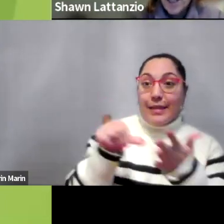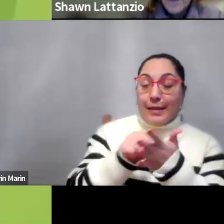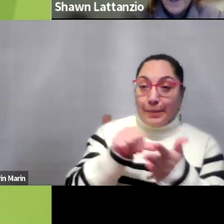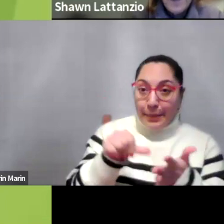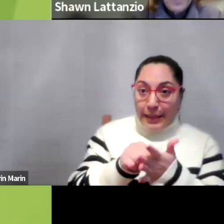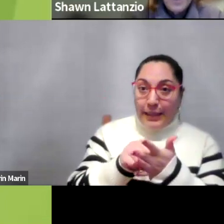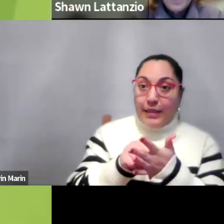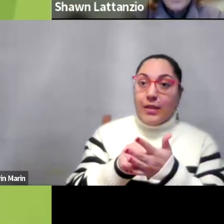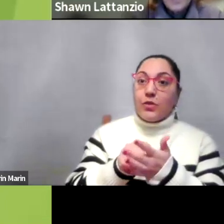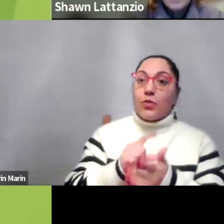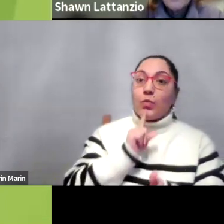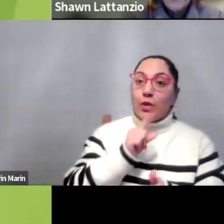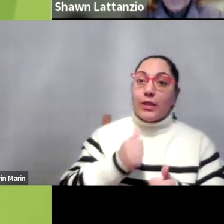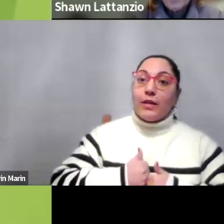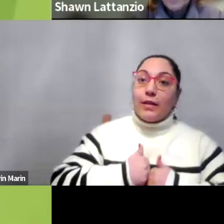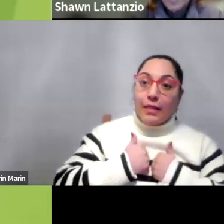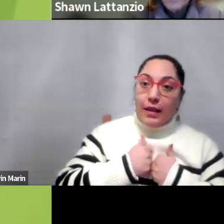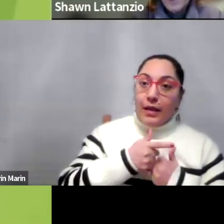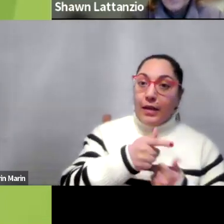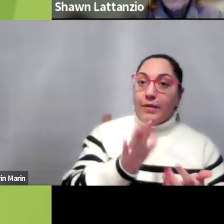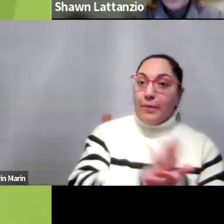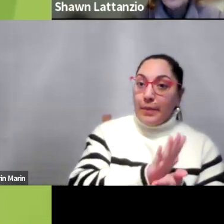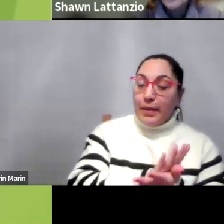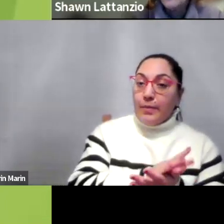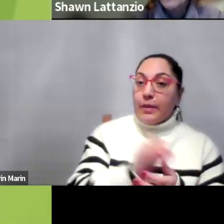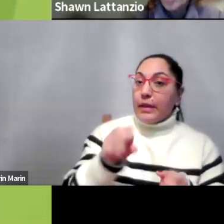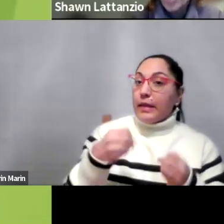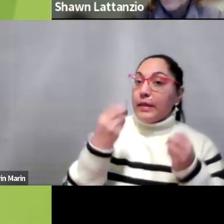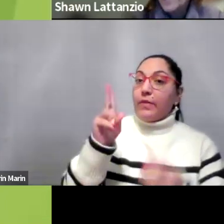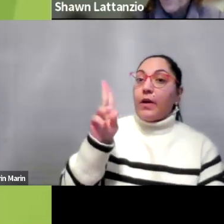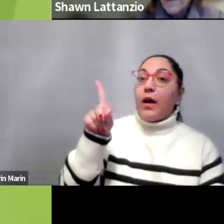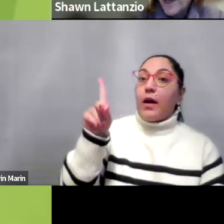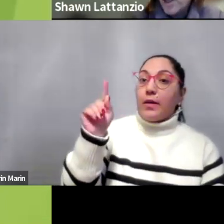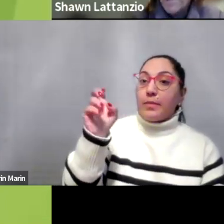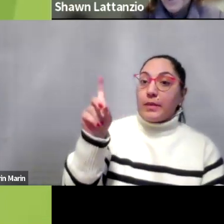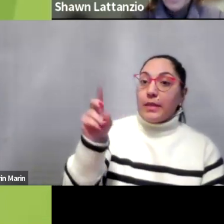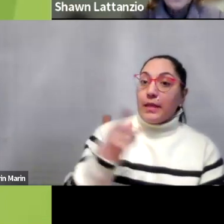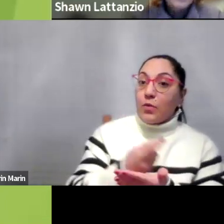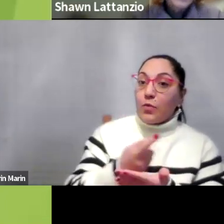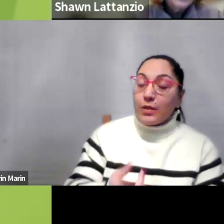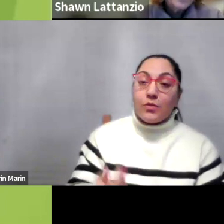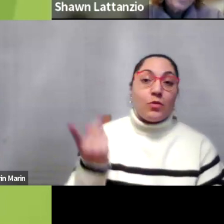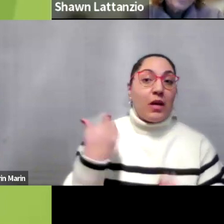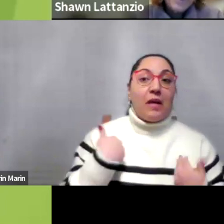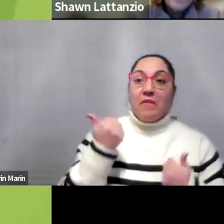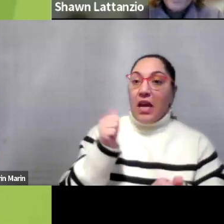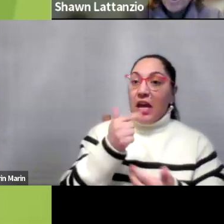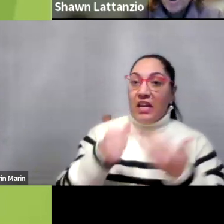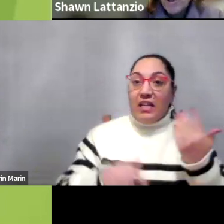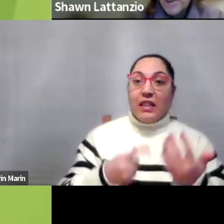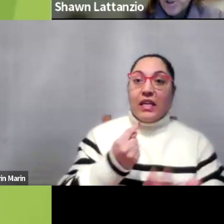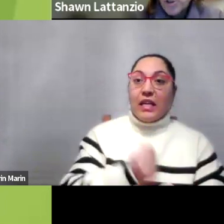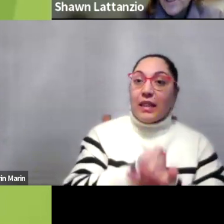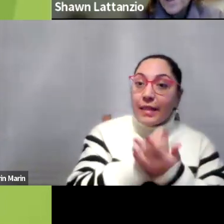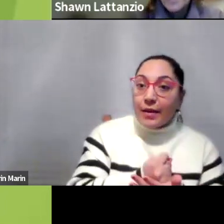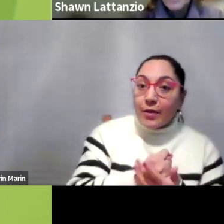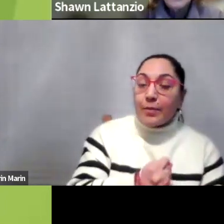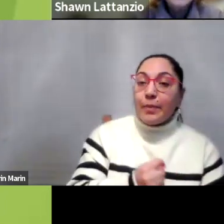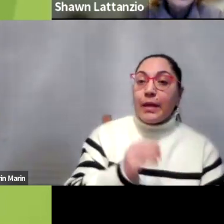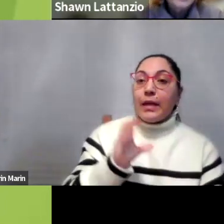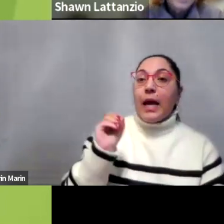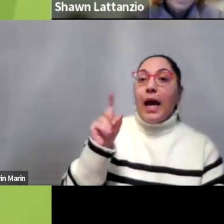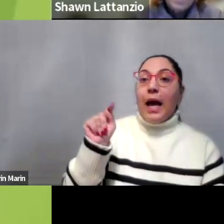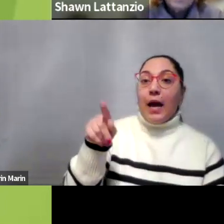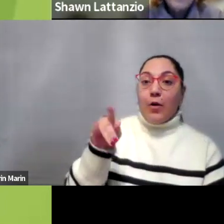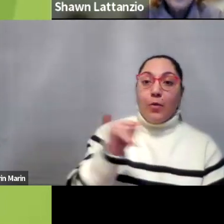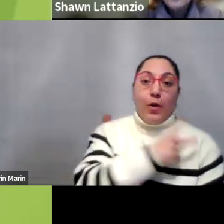live document, and that can provide you with updated resource information, everything from therapists to outpatient treatment